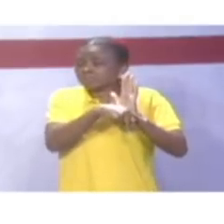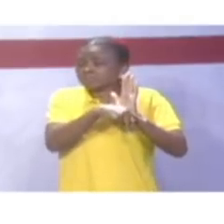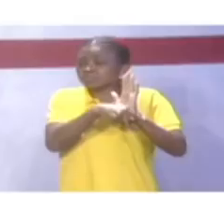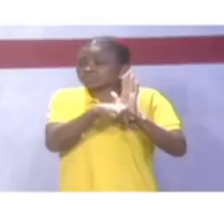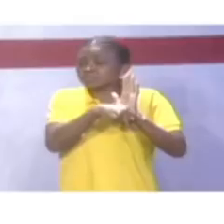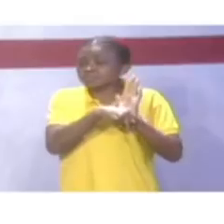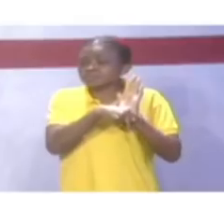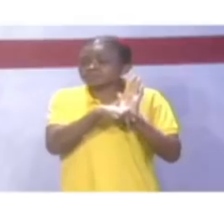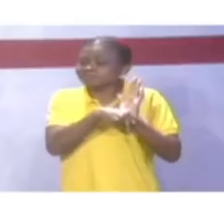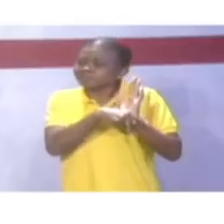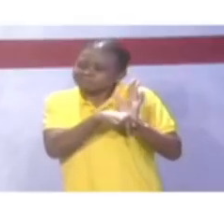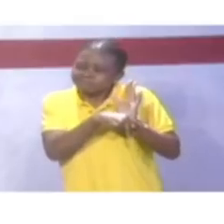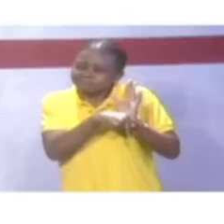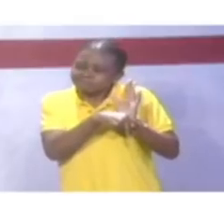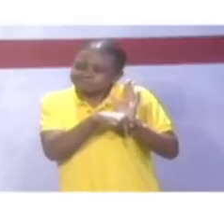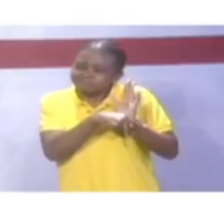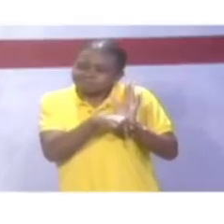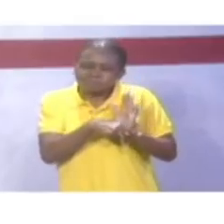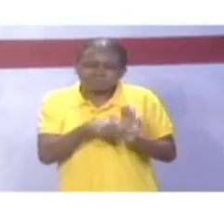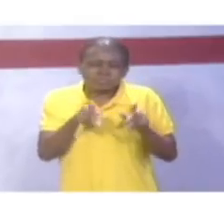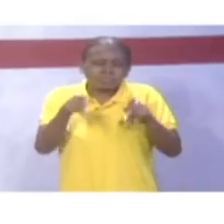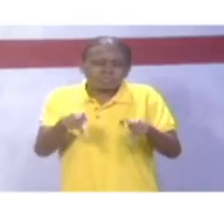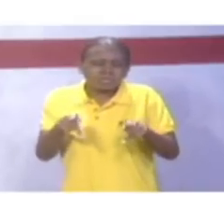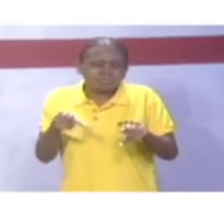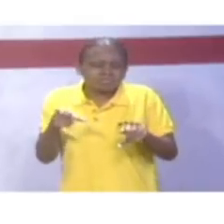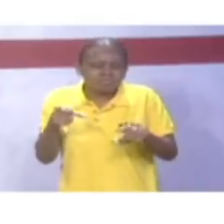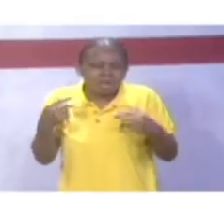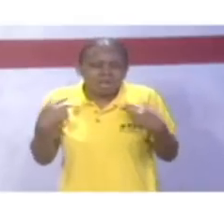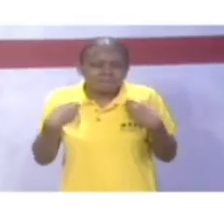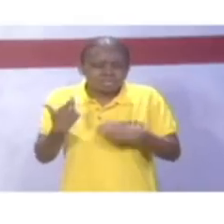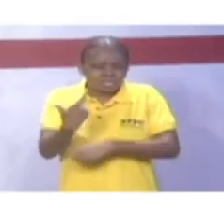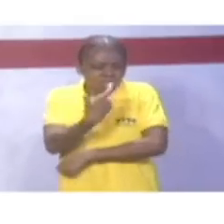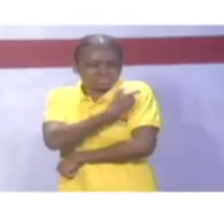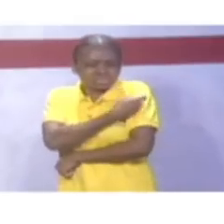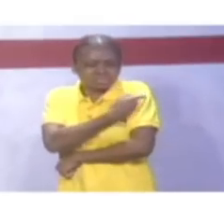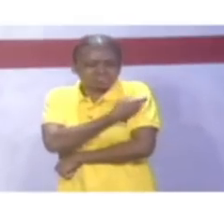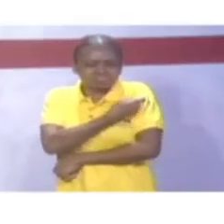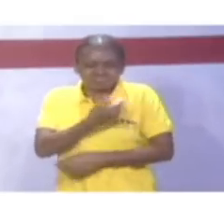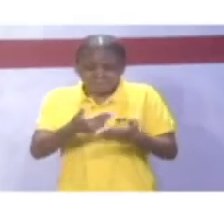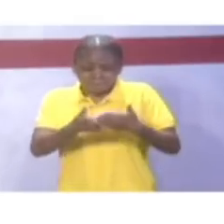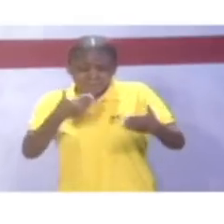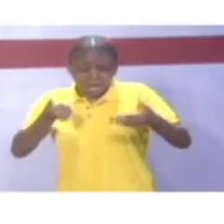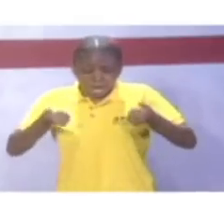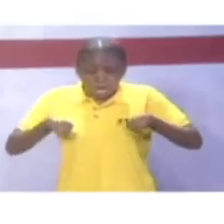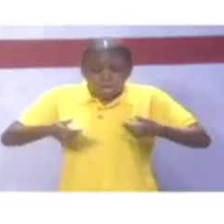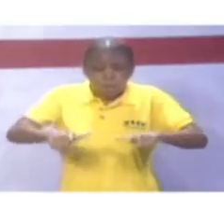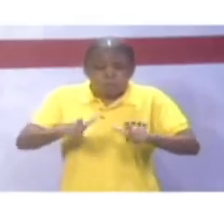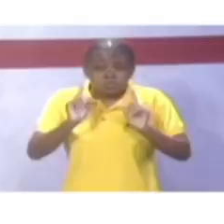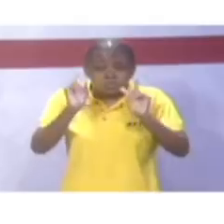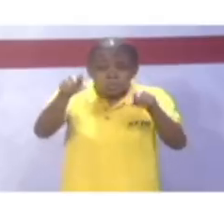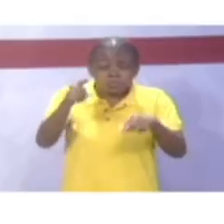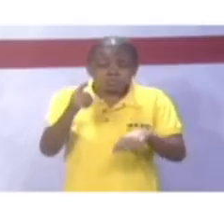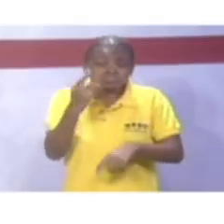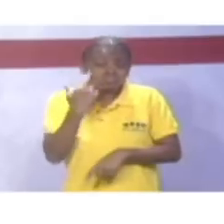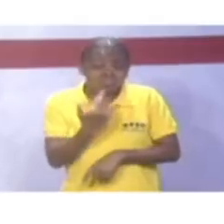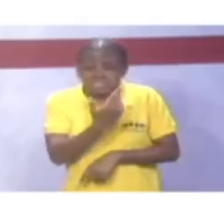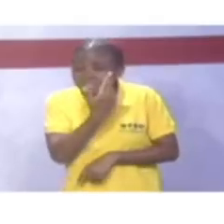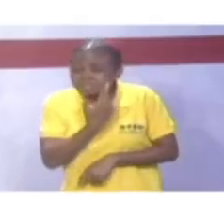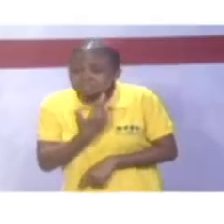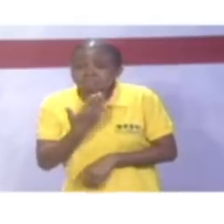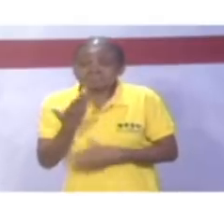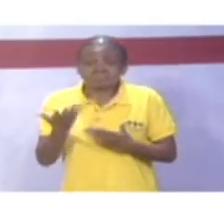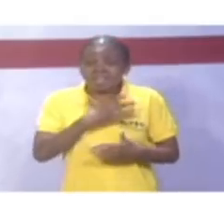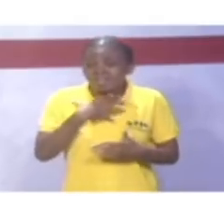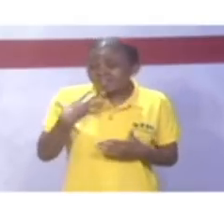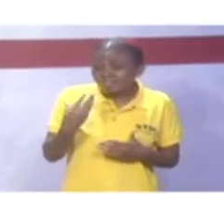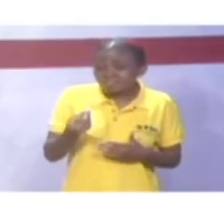about persons having to be vaccinated before they're allowed into restaurants and gyms, etc. I know the Minister of Planning is to